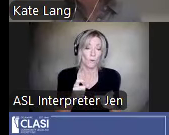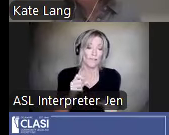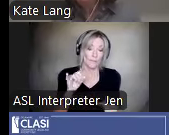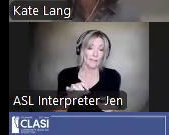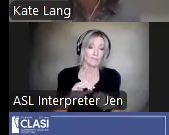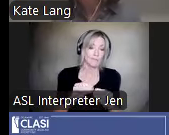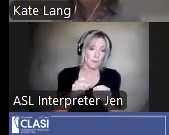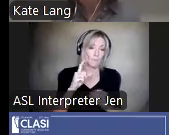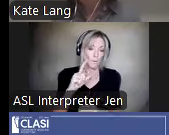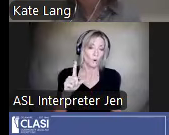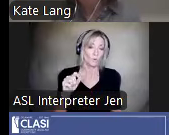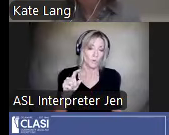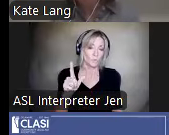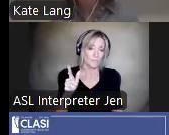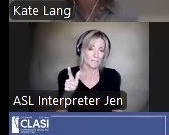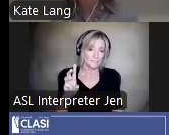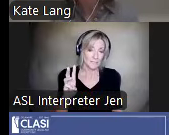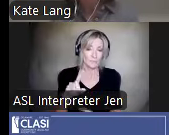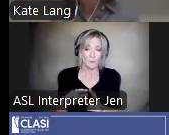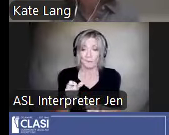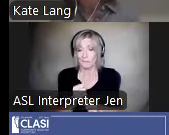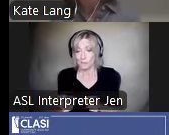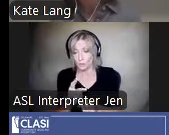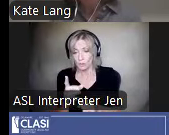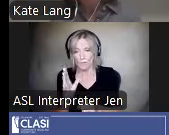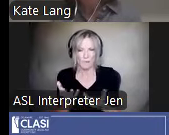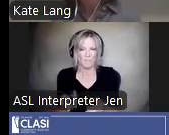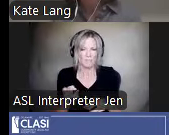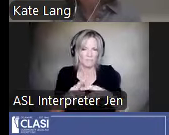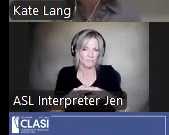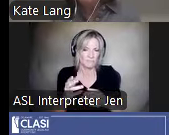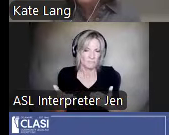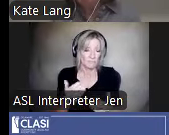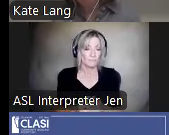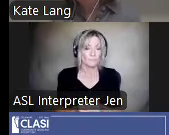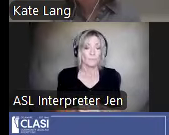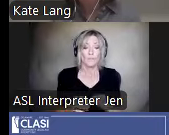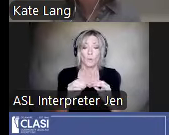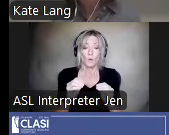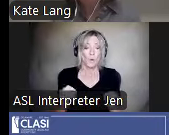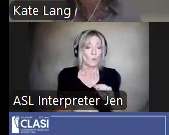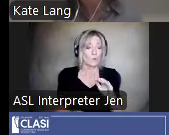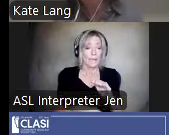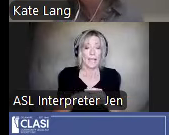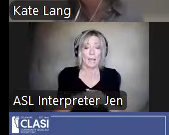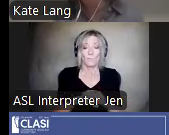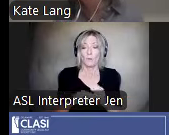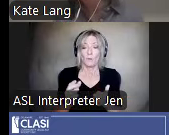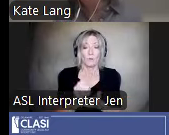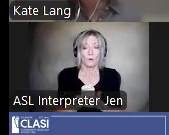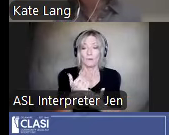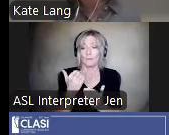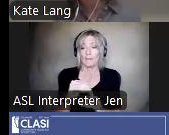for 2026, but it'll be more next year. There is no cap or no earnings limit